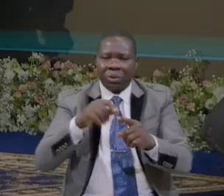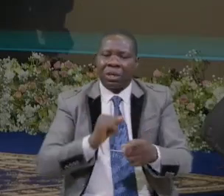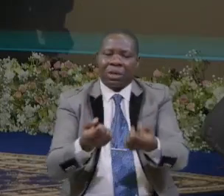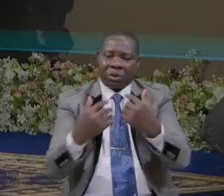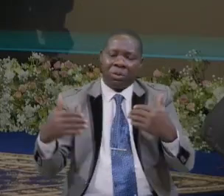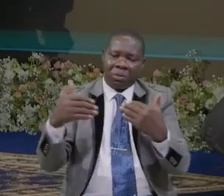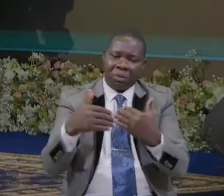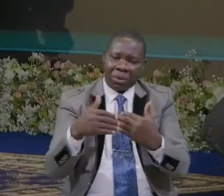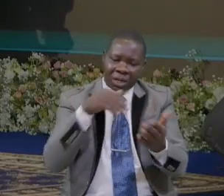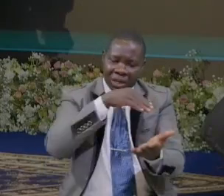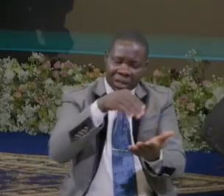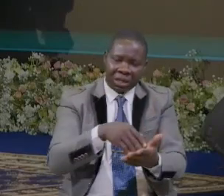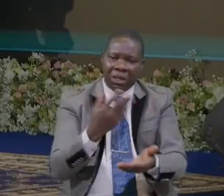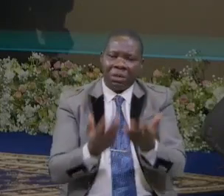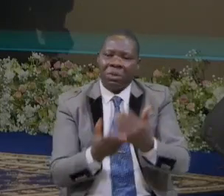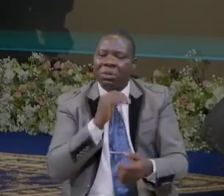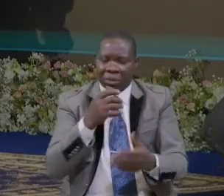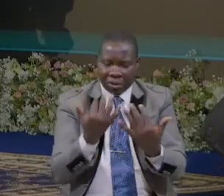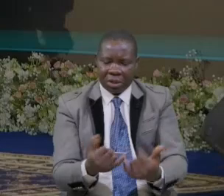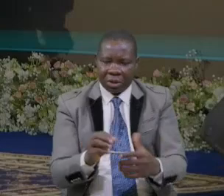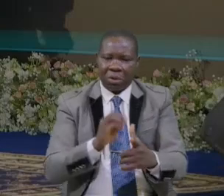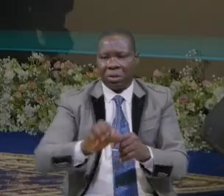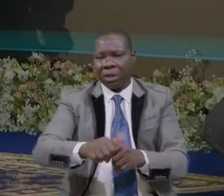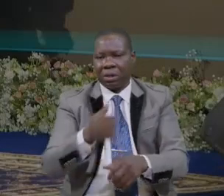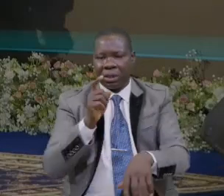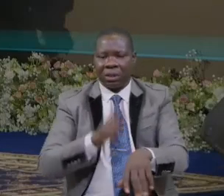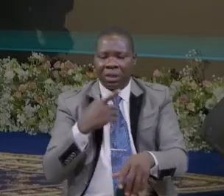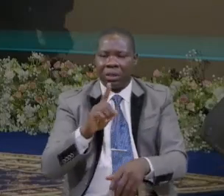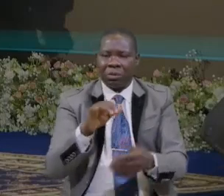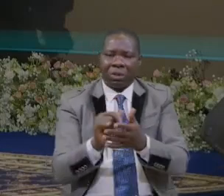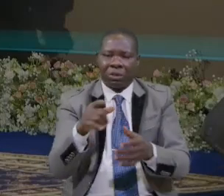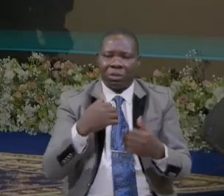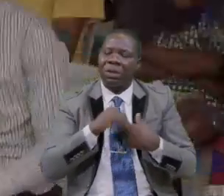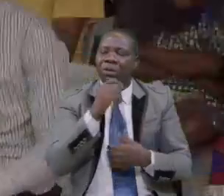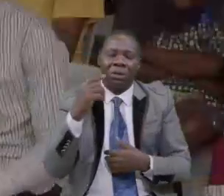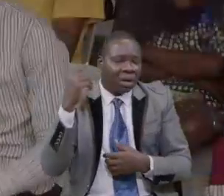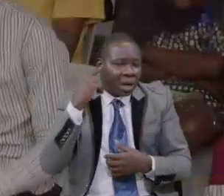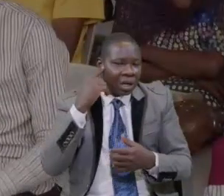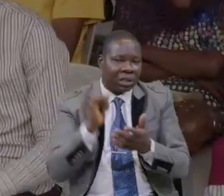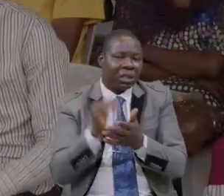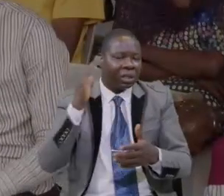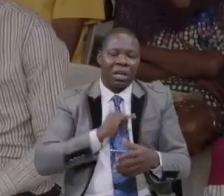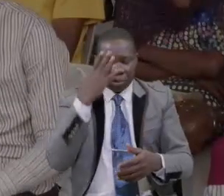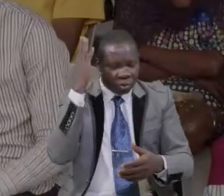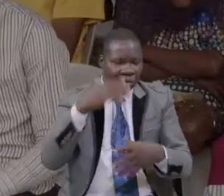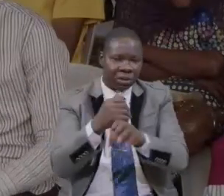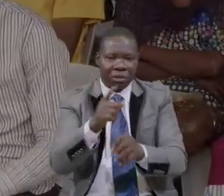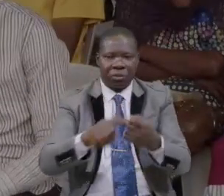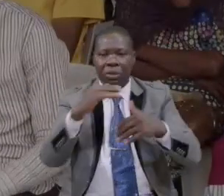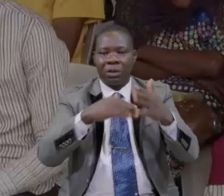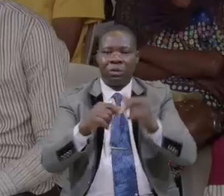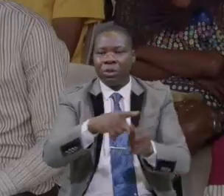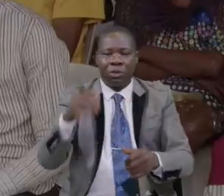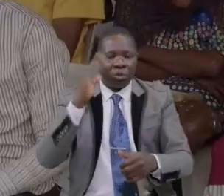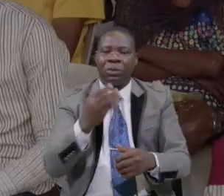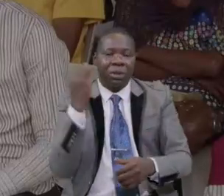not heard, but I know that will take you to heaven, you will hear it again. Yeah. And so we have